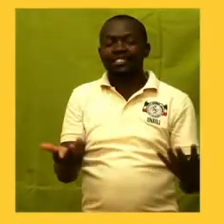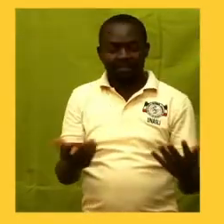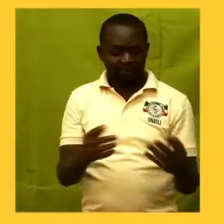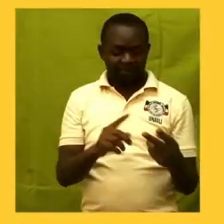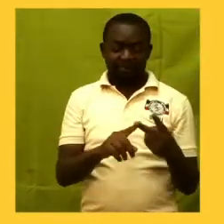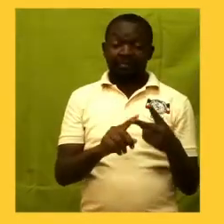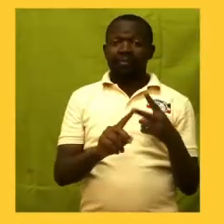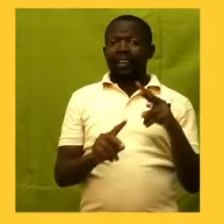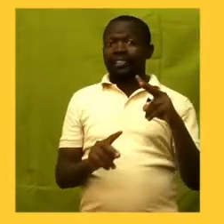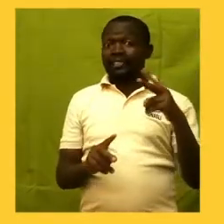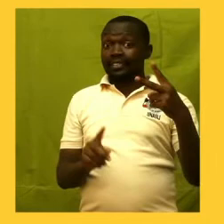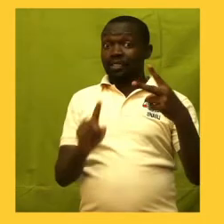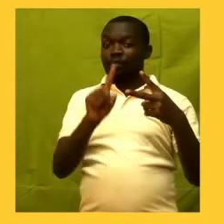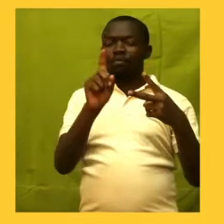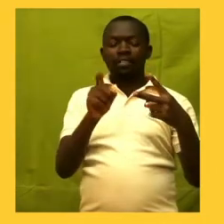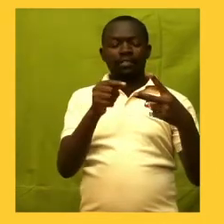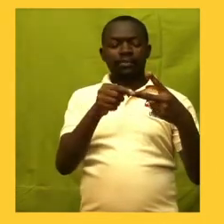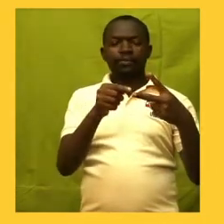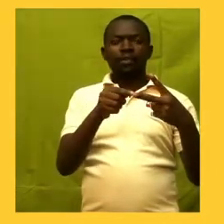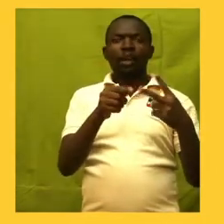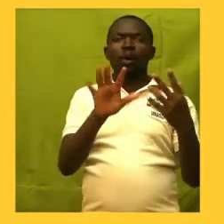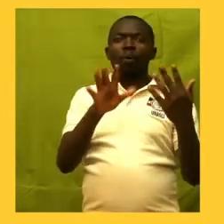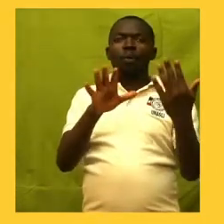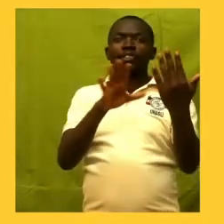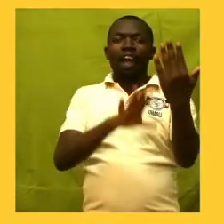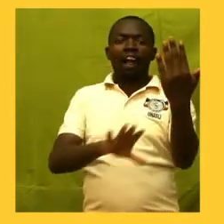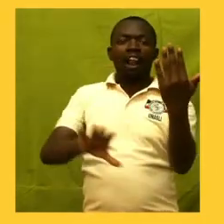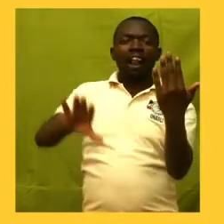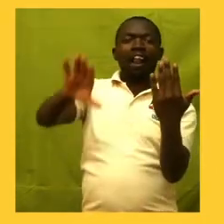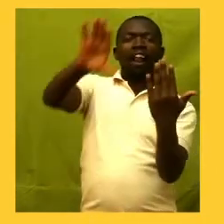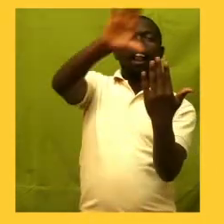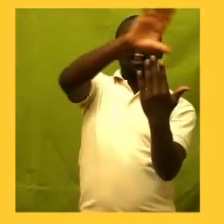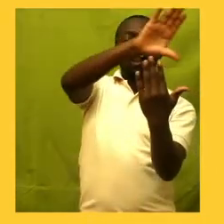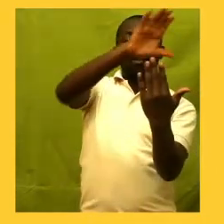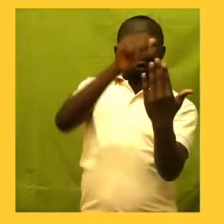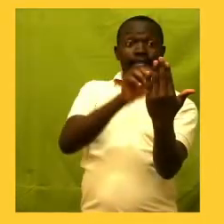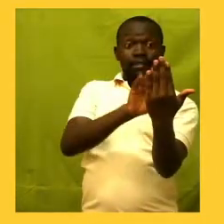What water body separates Africa